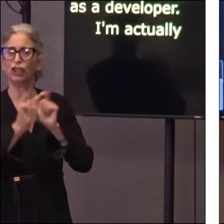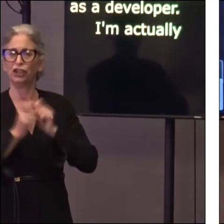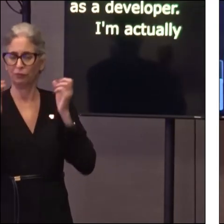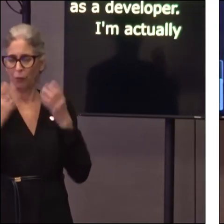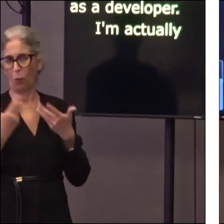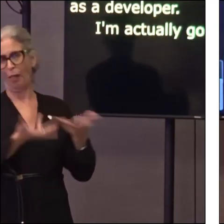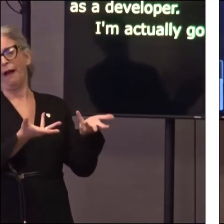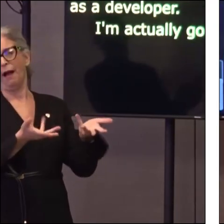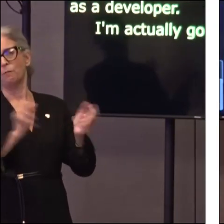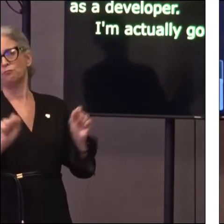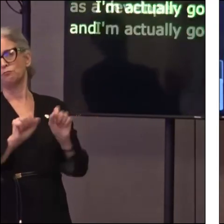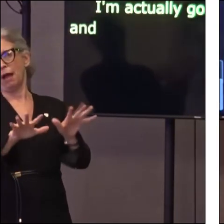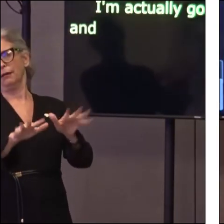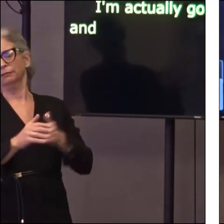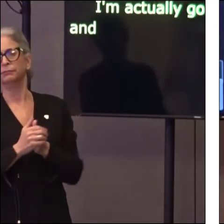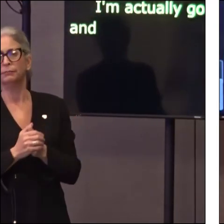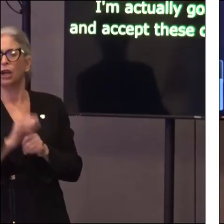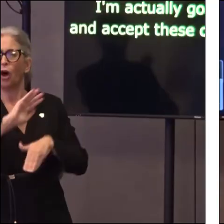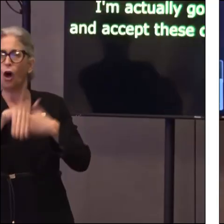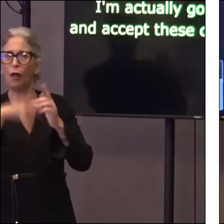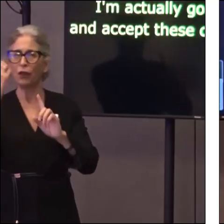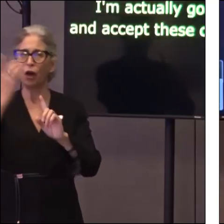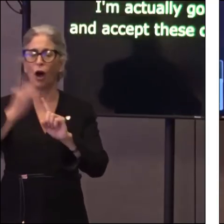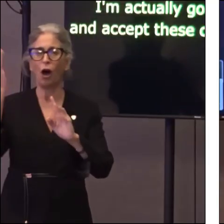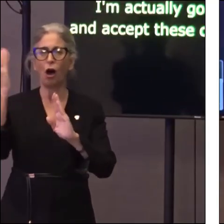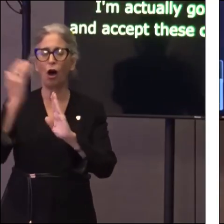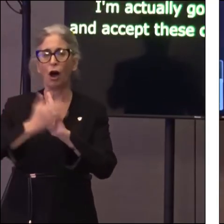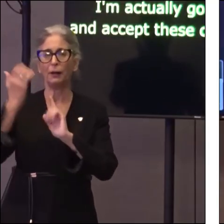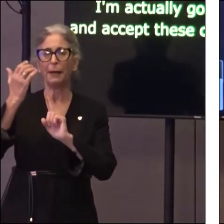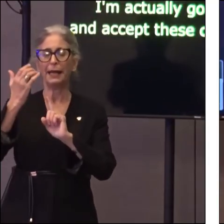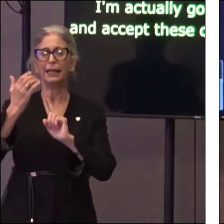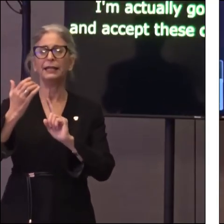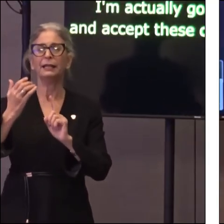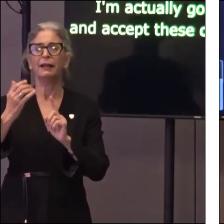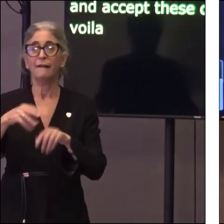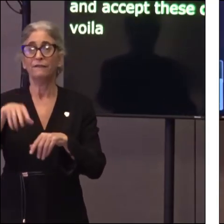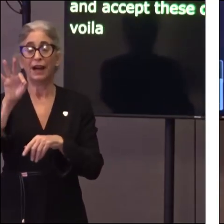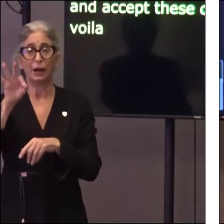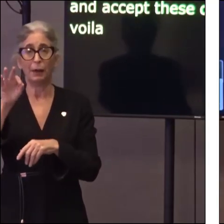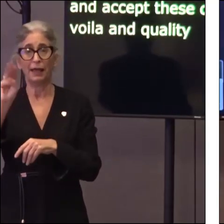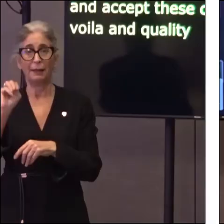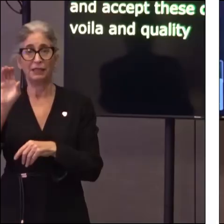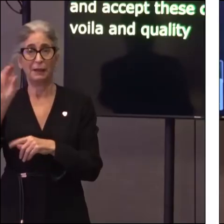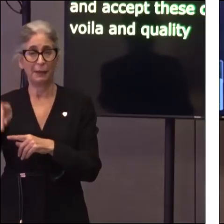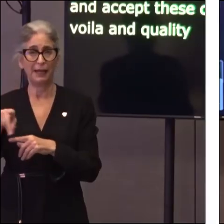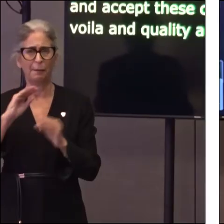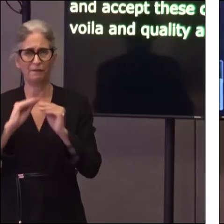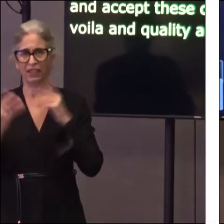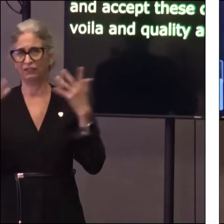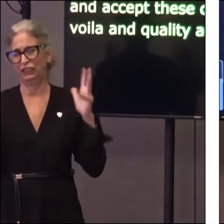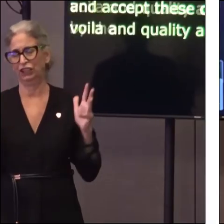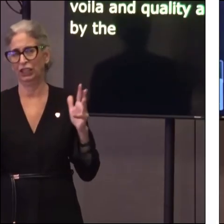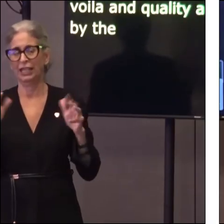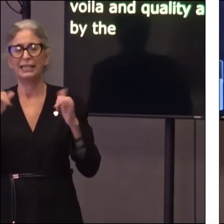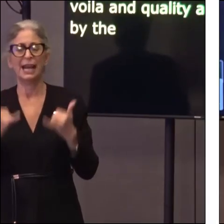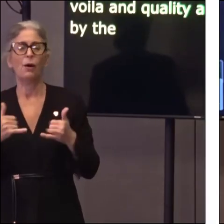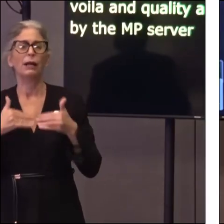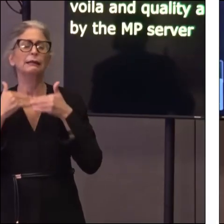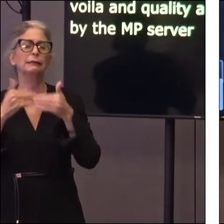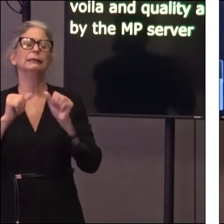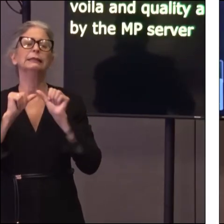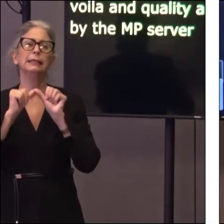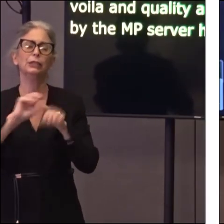voila. Now all the automated issues found by the MCP server have been fixed, and I can